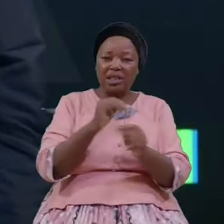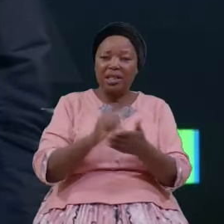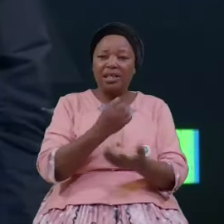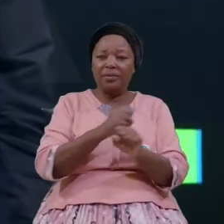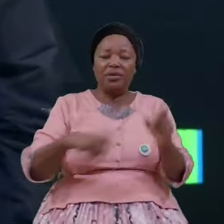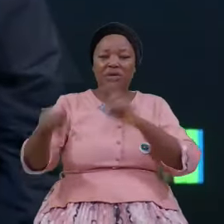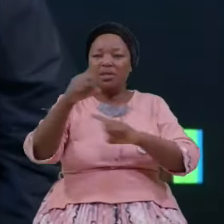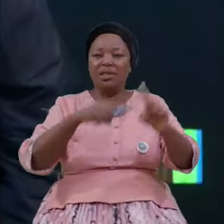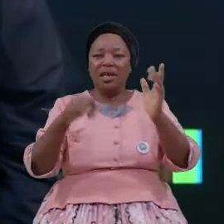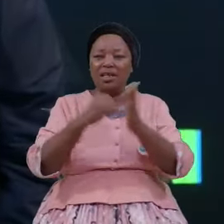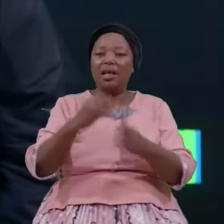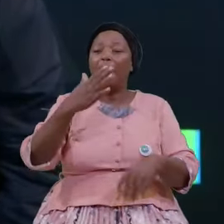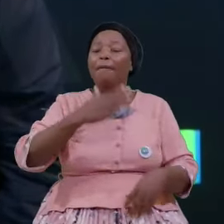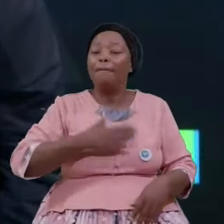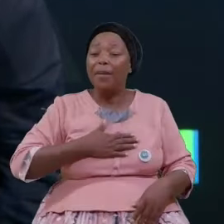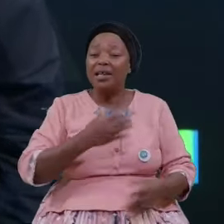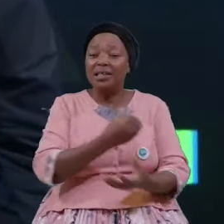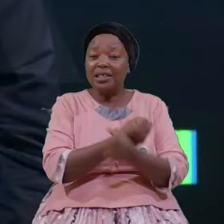salvation is guaranteed.